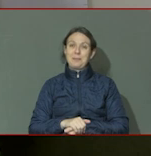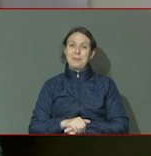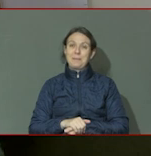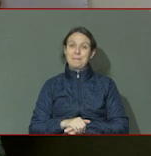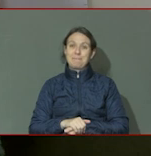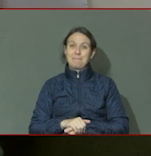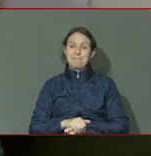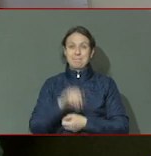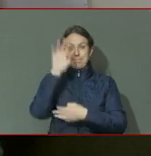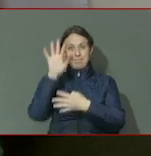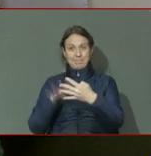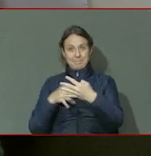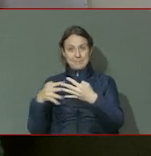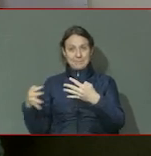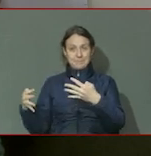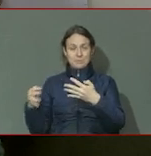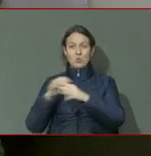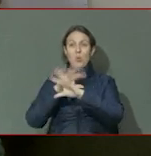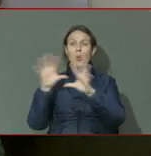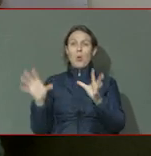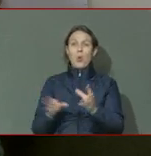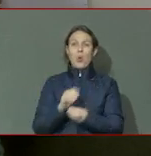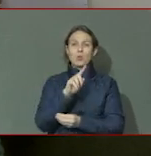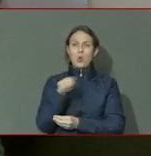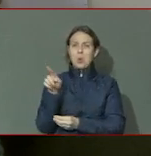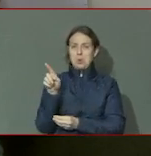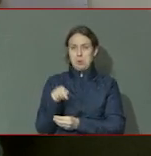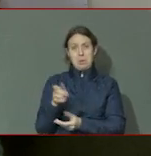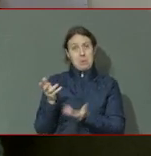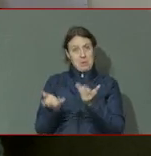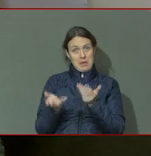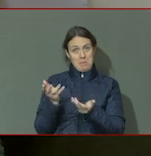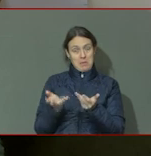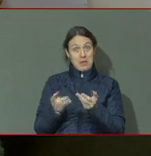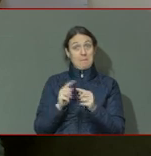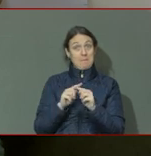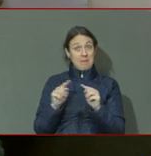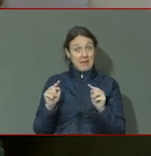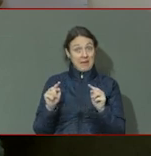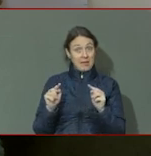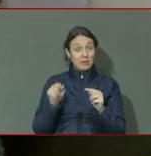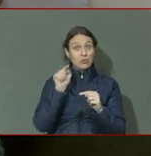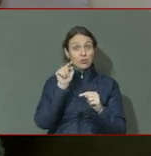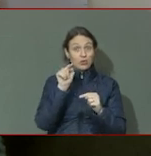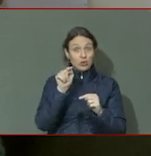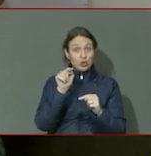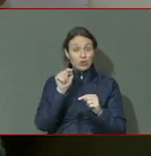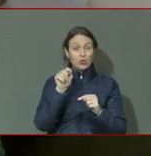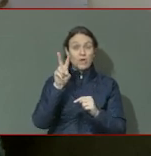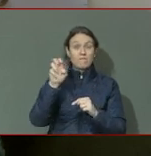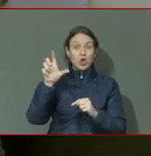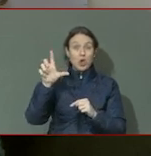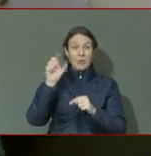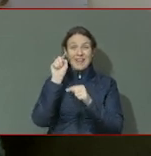The whole table is incorrect, but you show us that you divide it by the volume, you get